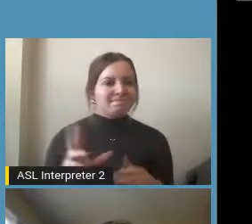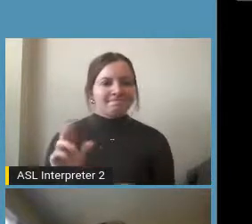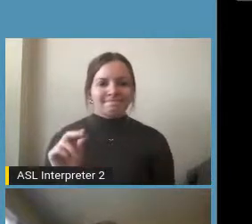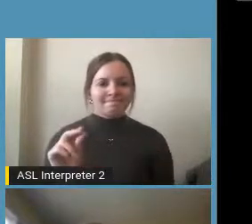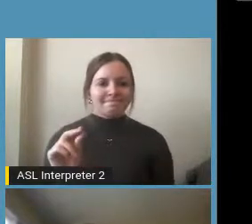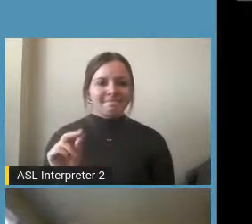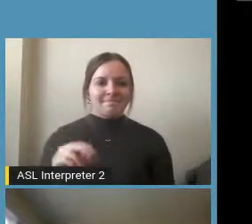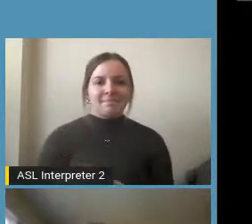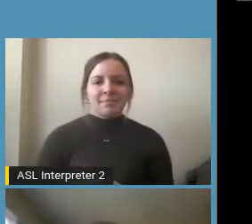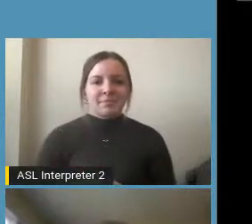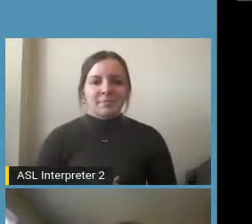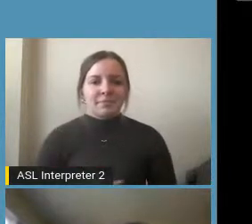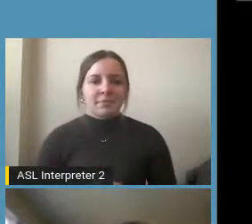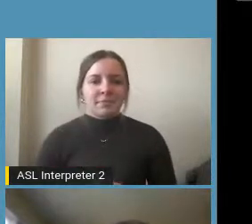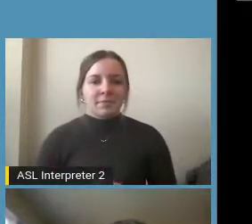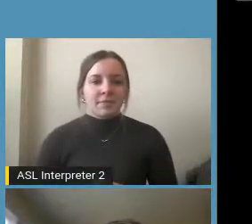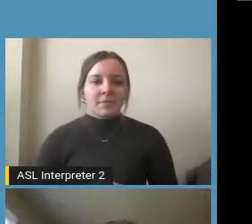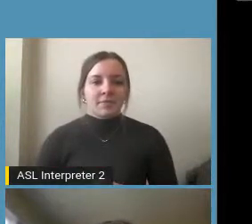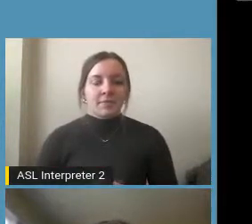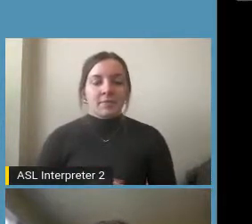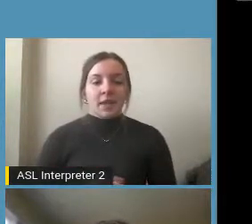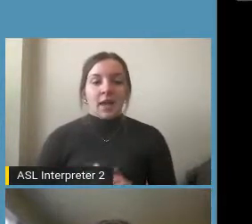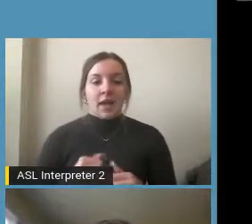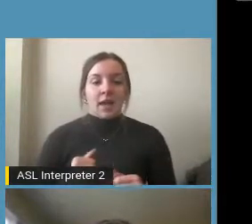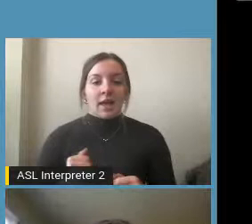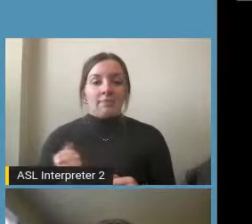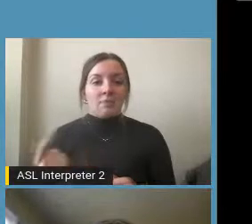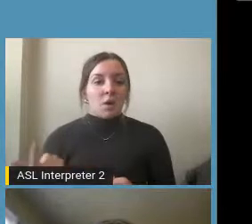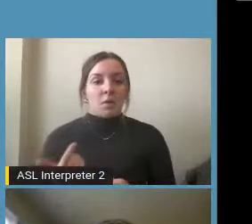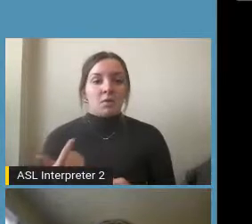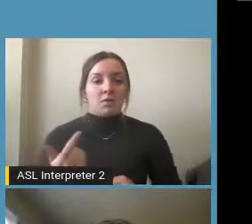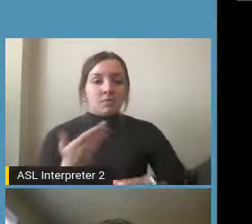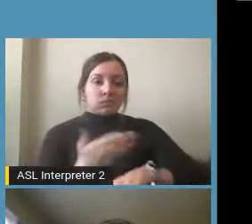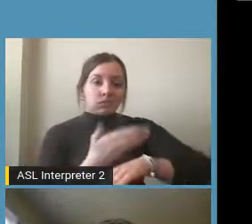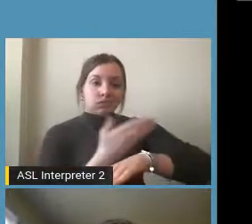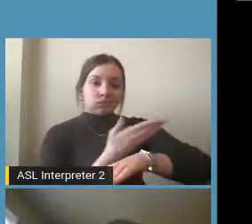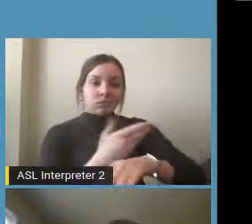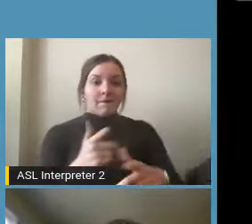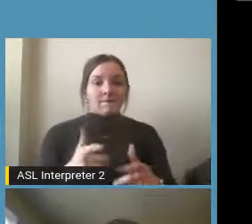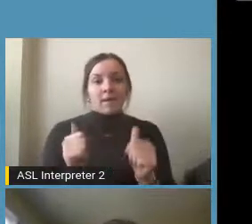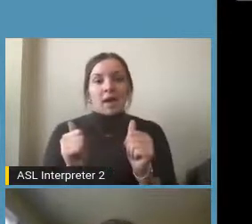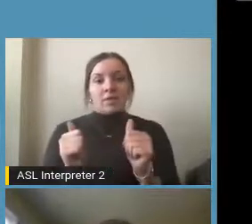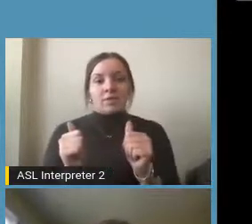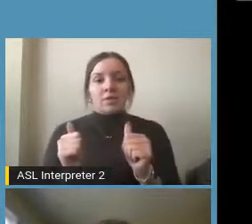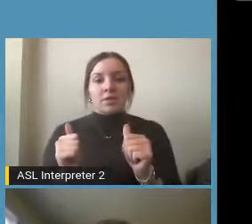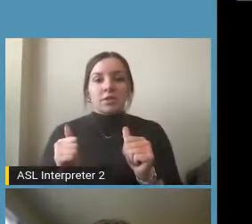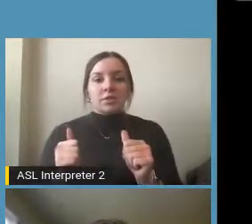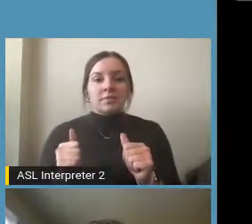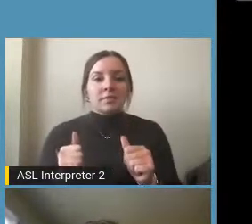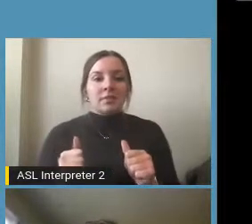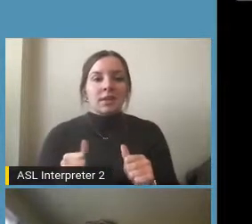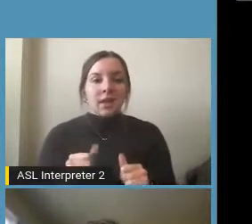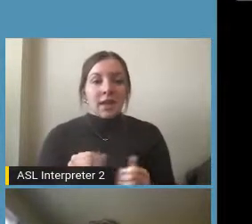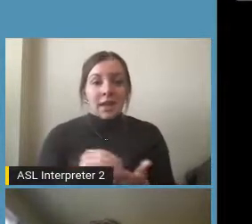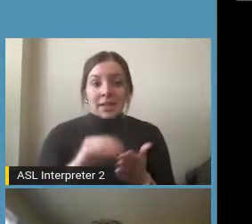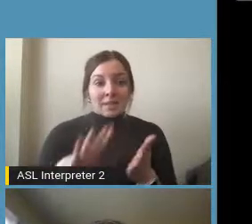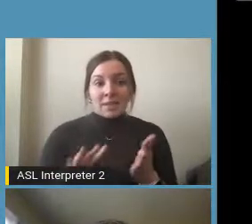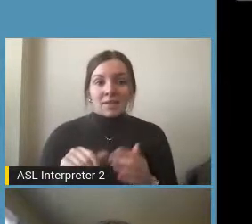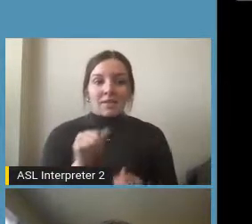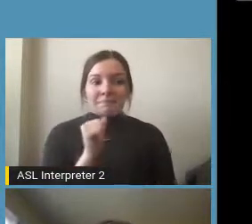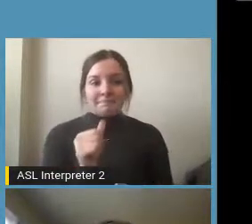It's all getting faster. It's all getting more affordable. And my suggestion is to be objective.